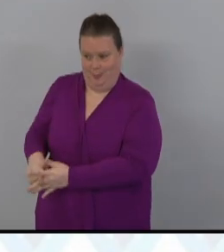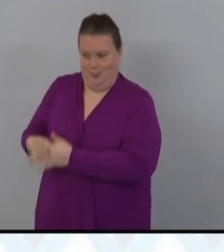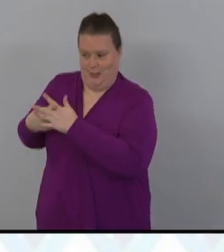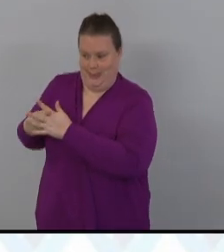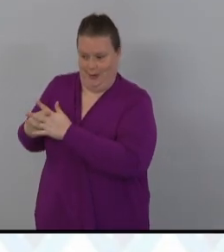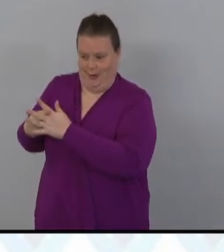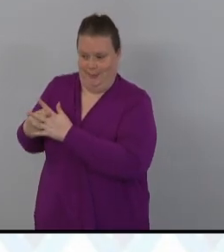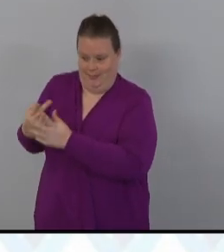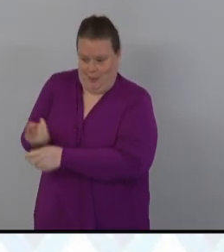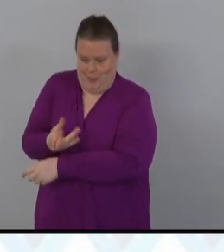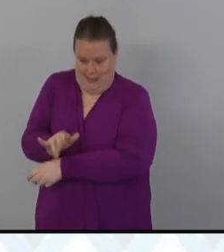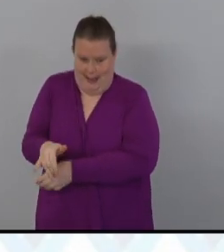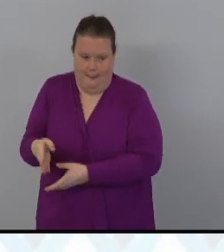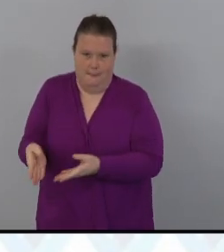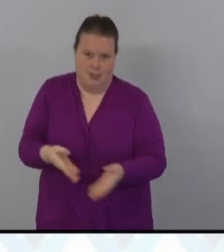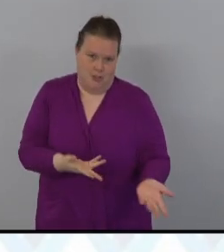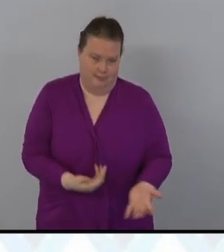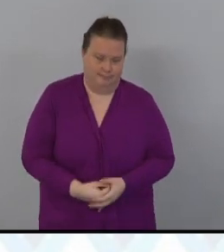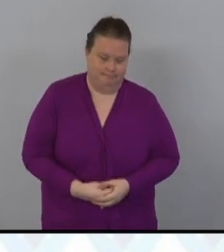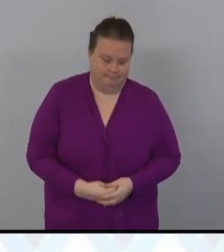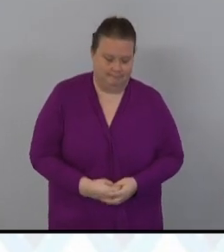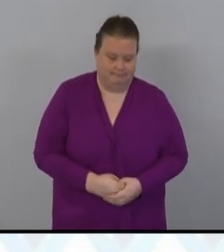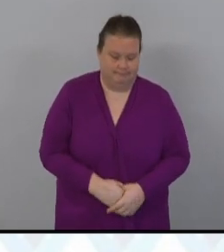We gotta make